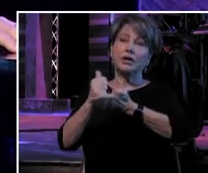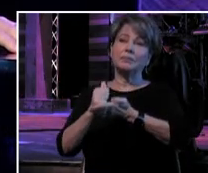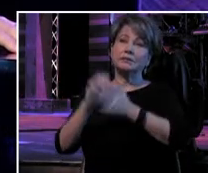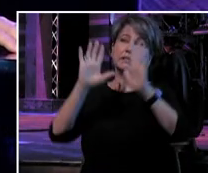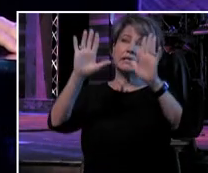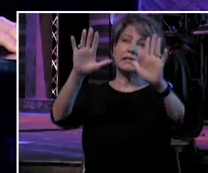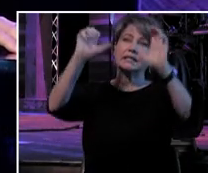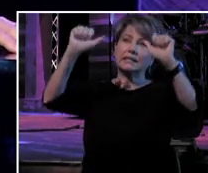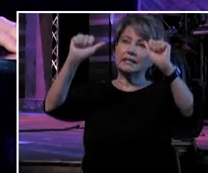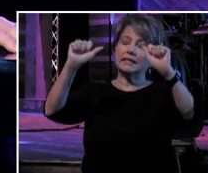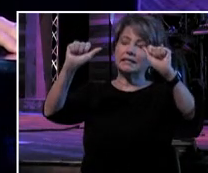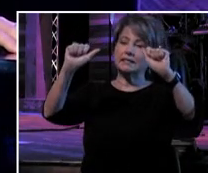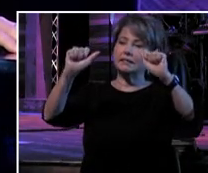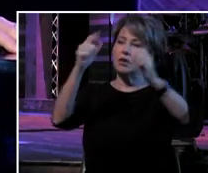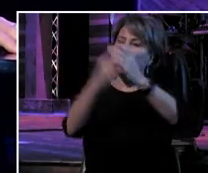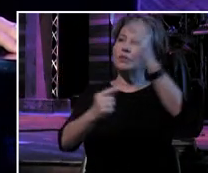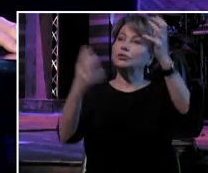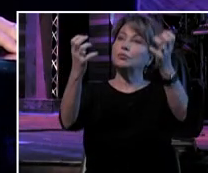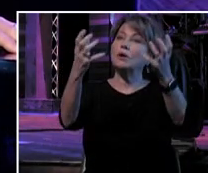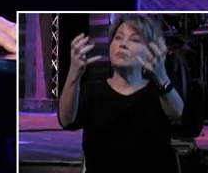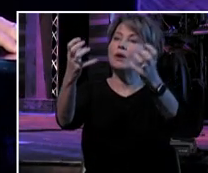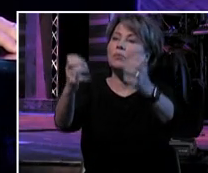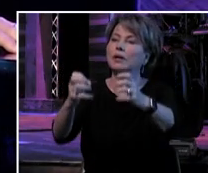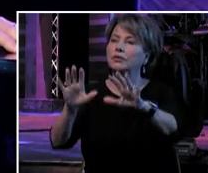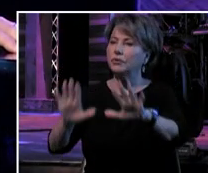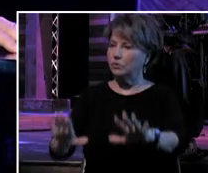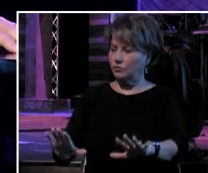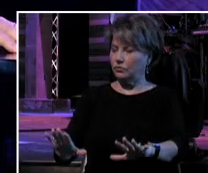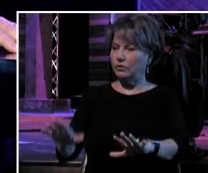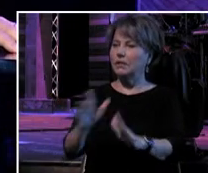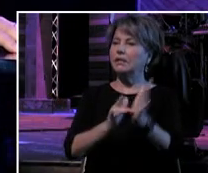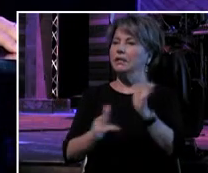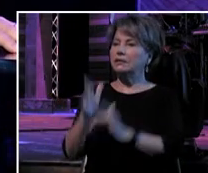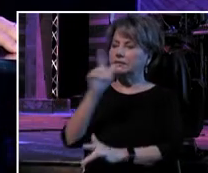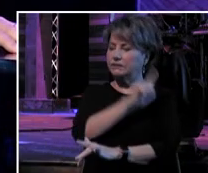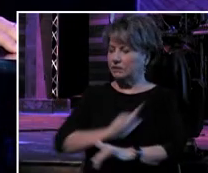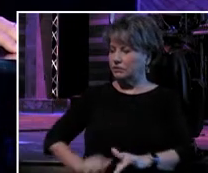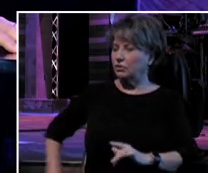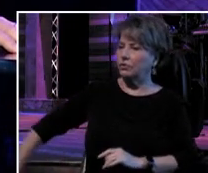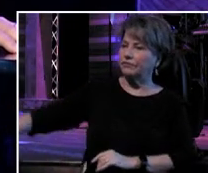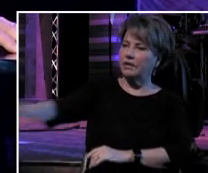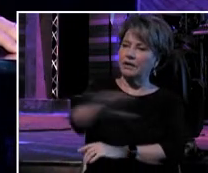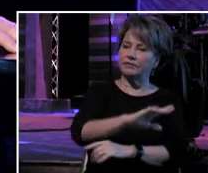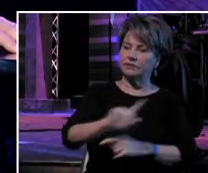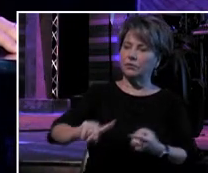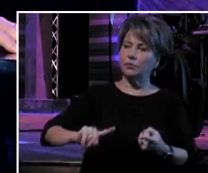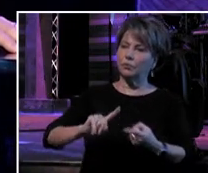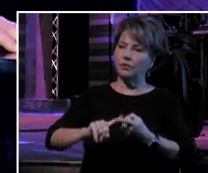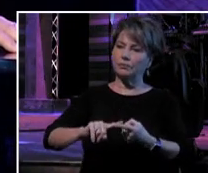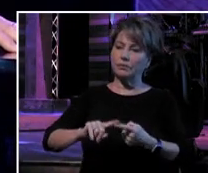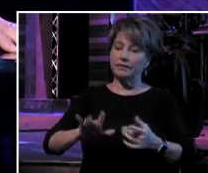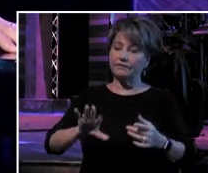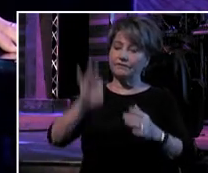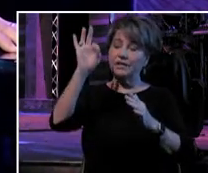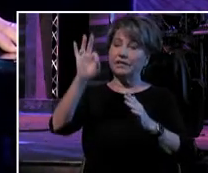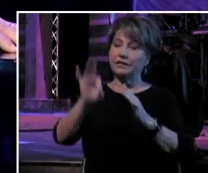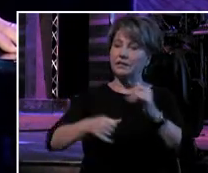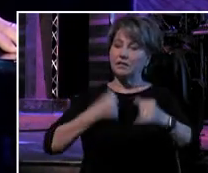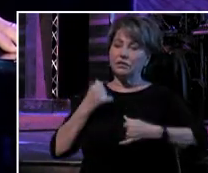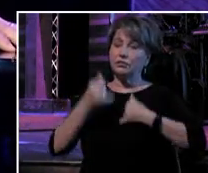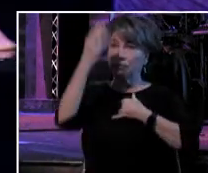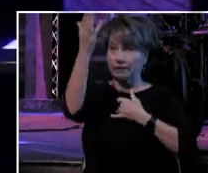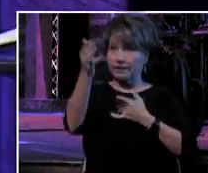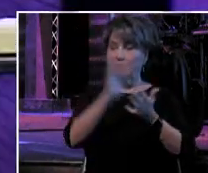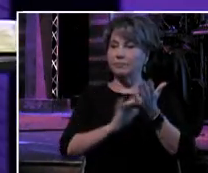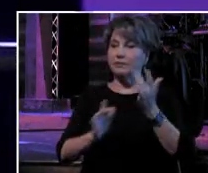Lord. He's Lord over everything. And so we are better when we find our joy, our greatest joy in him, and live